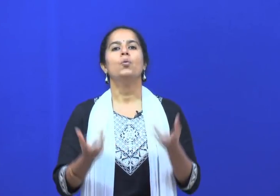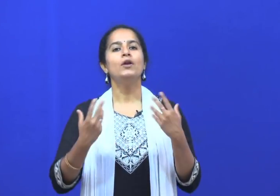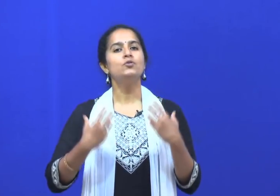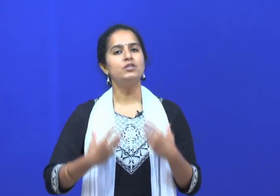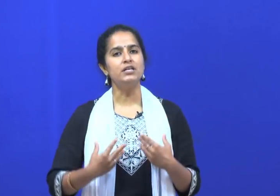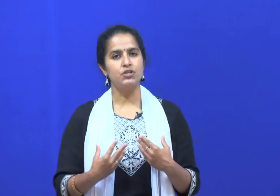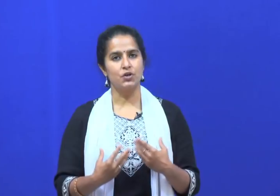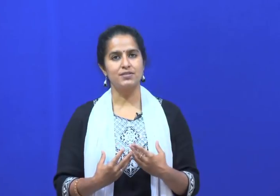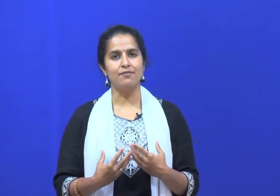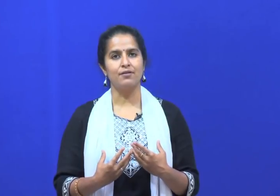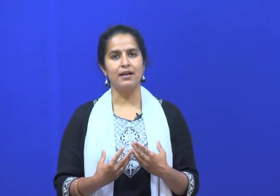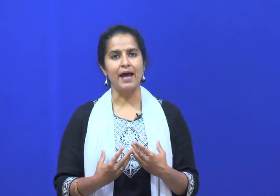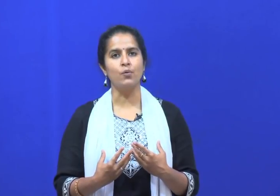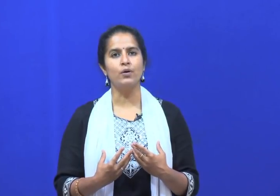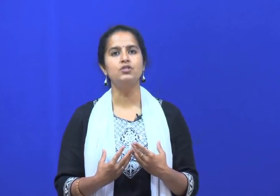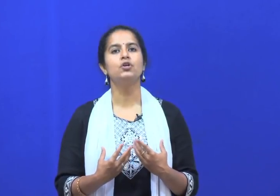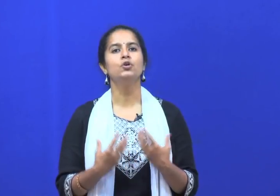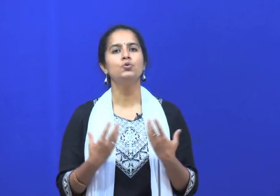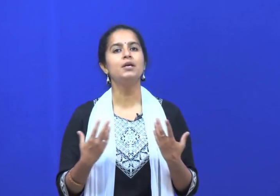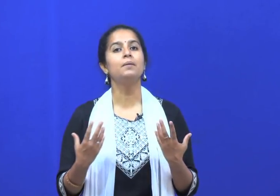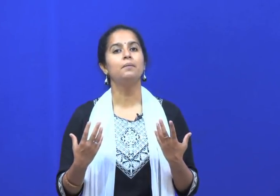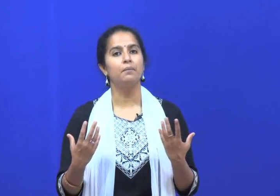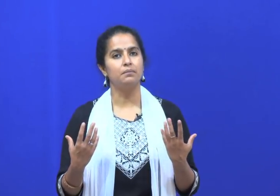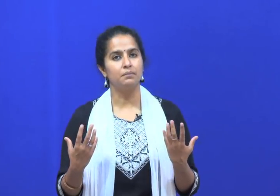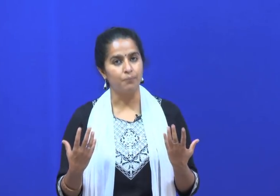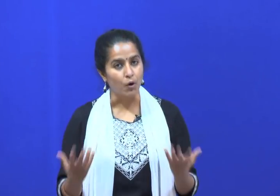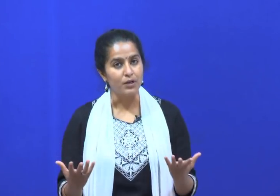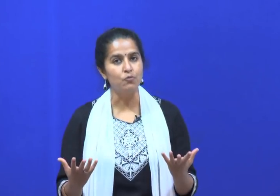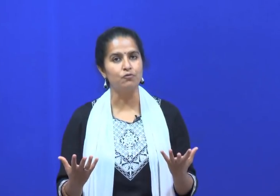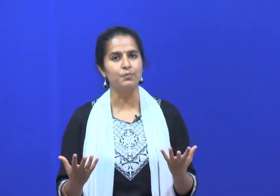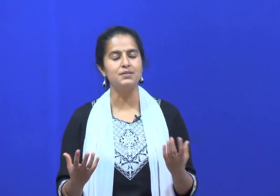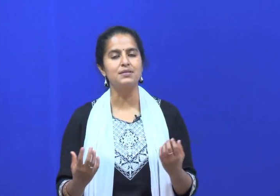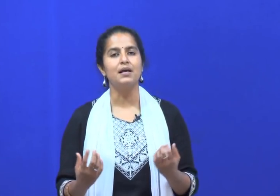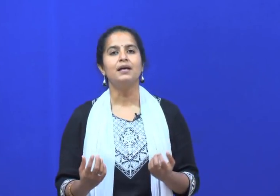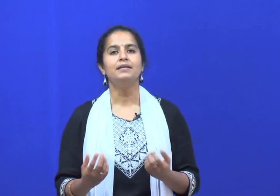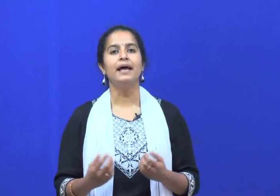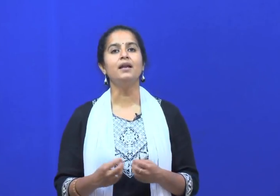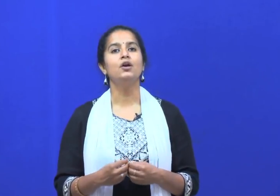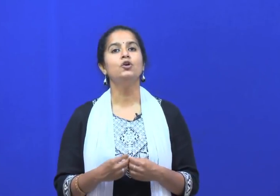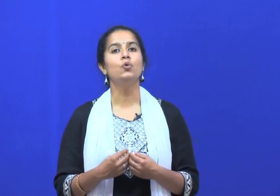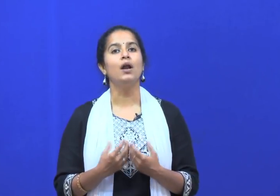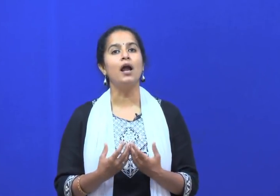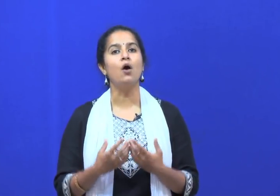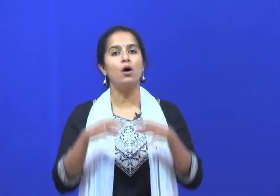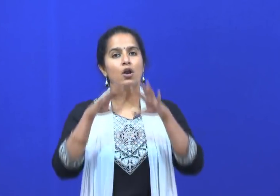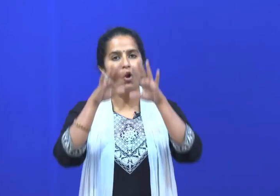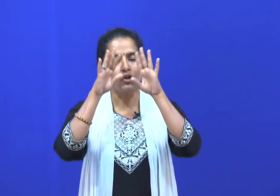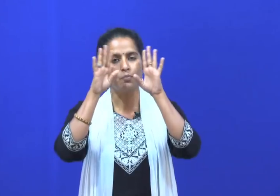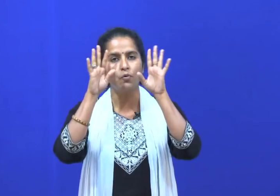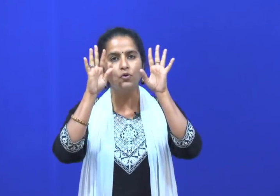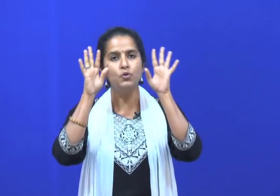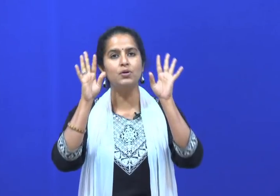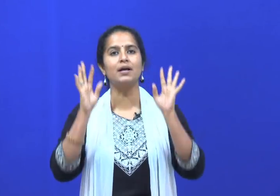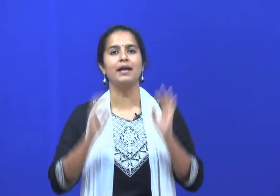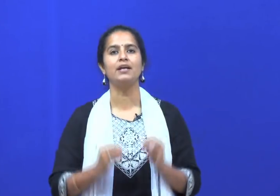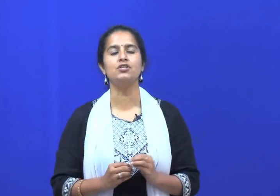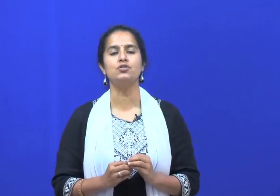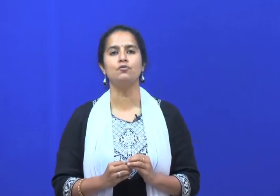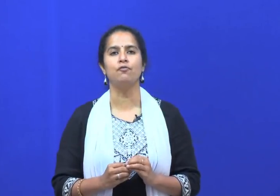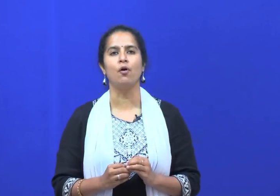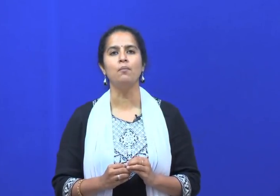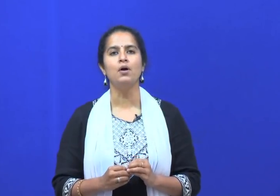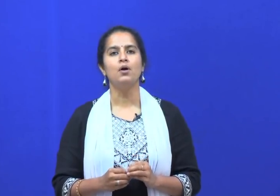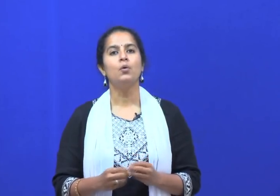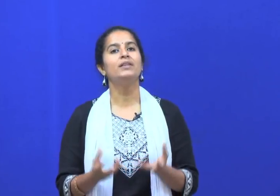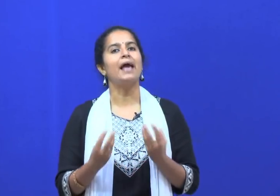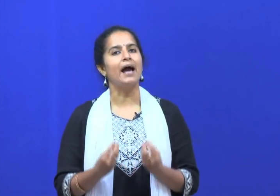see, when you teach yourself a language using body movements, then you allow a lot more neural connections